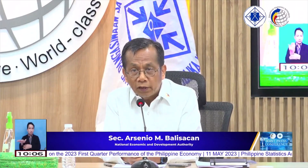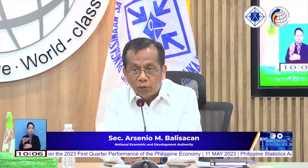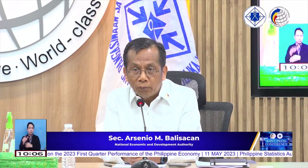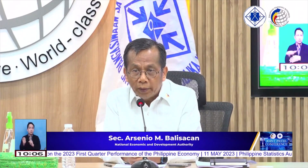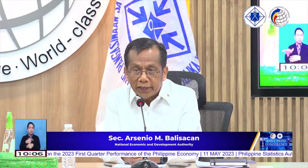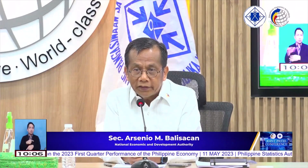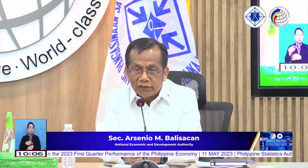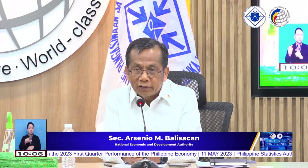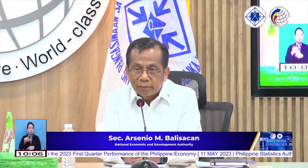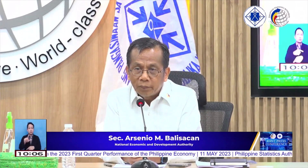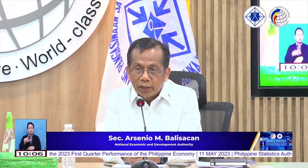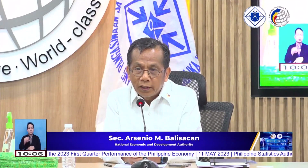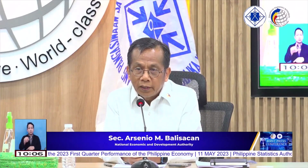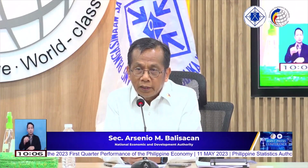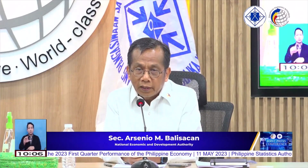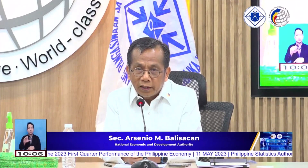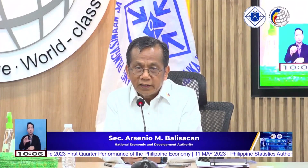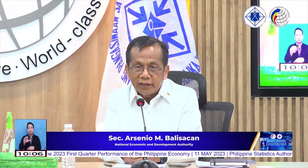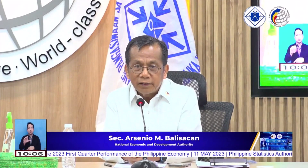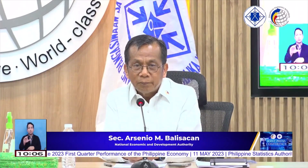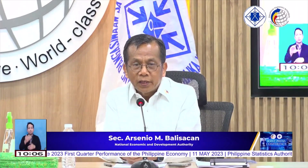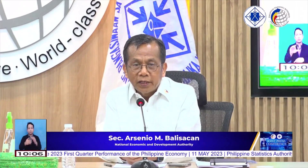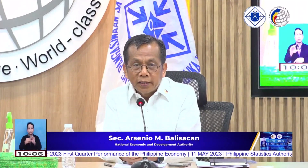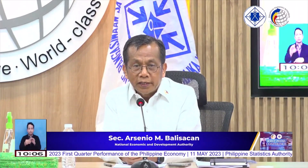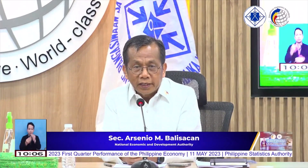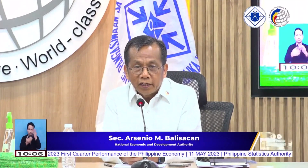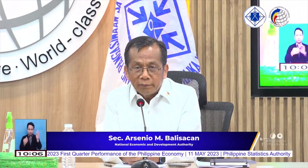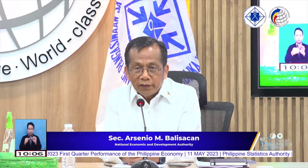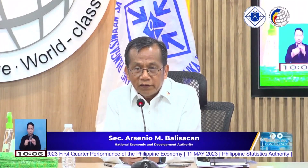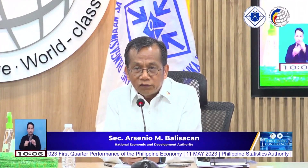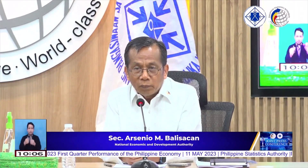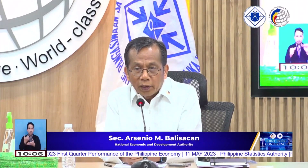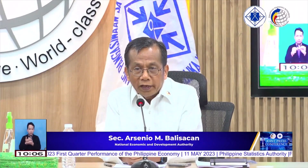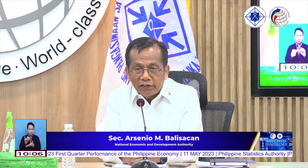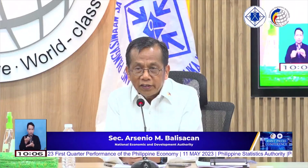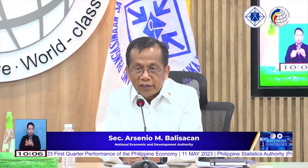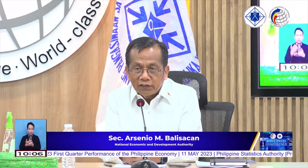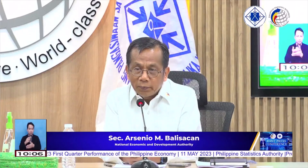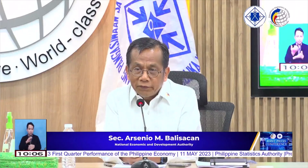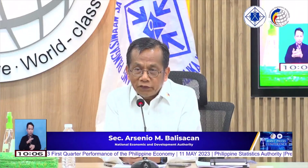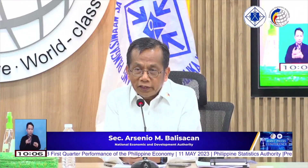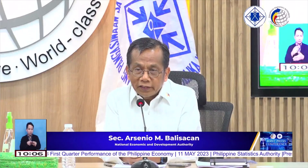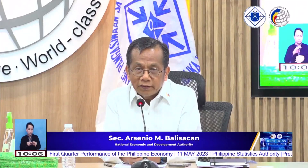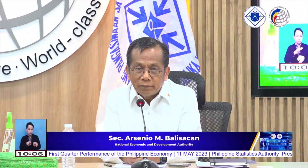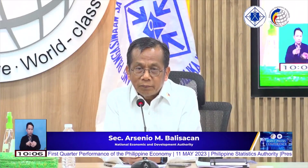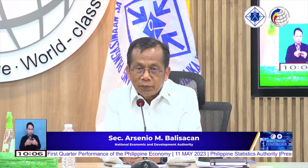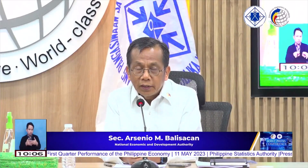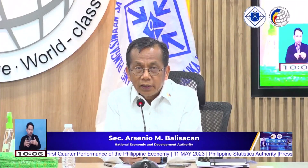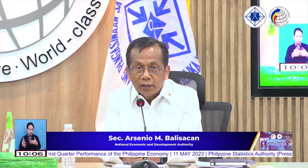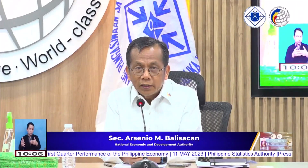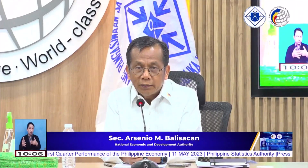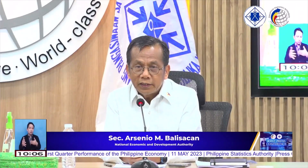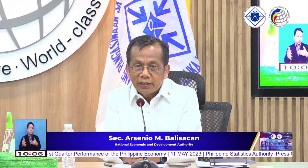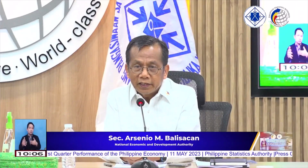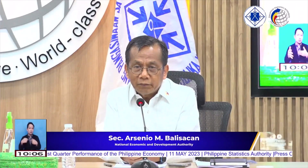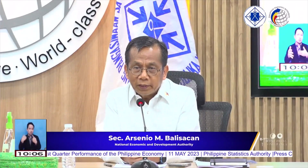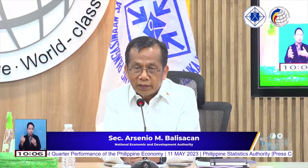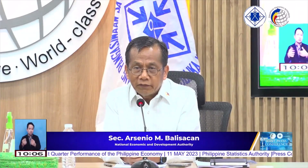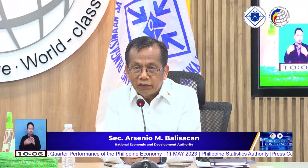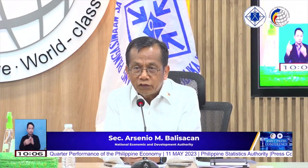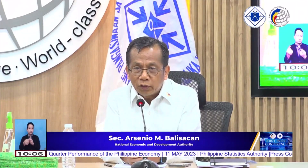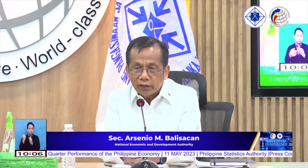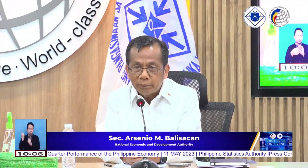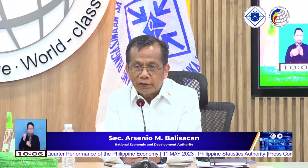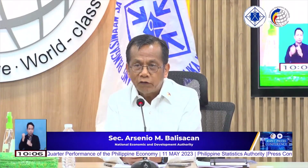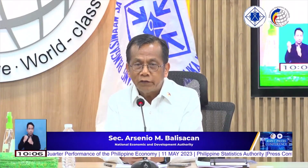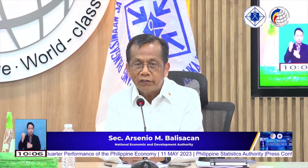low base. Rather, the economy is normalizing its previous trend. The better-than-expected first